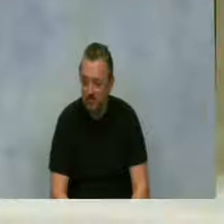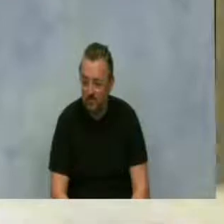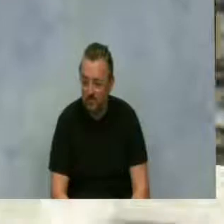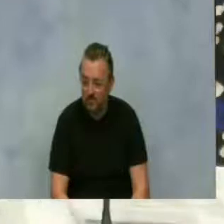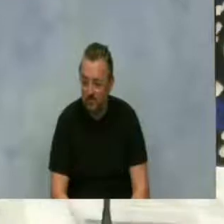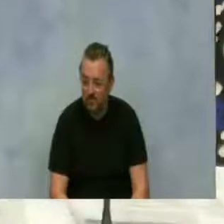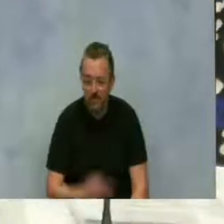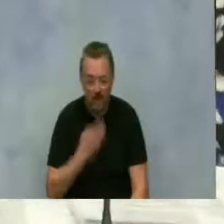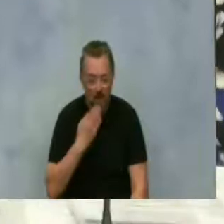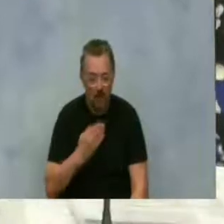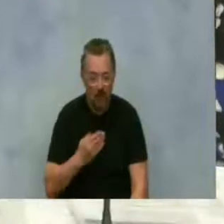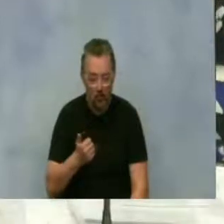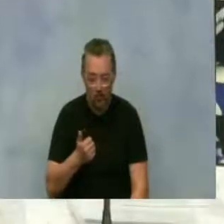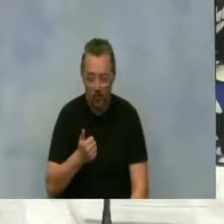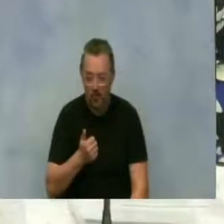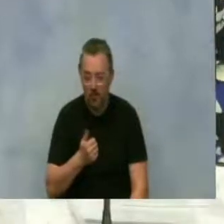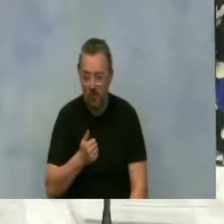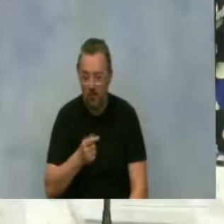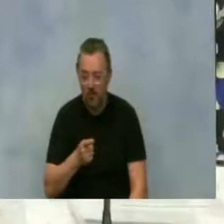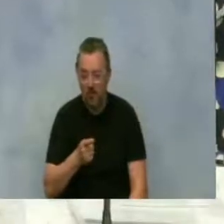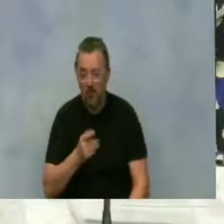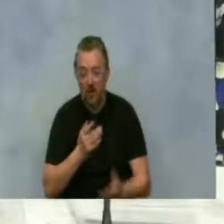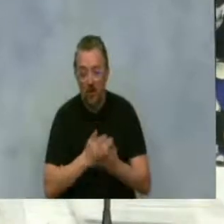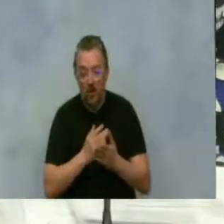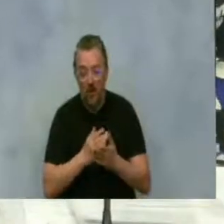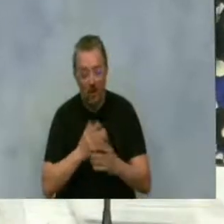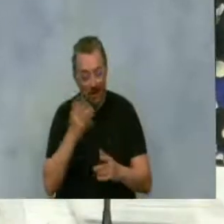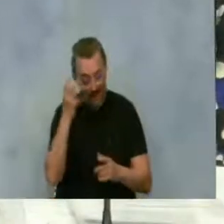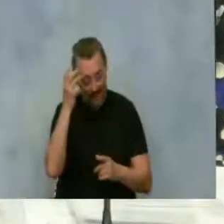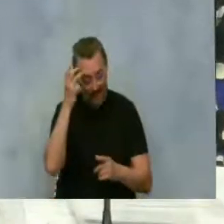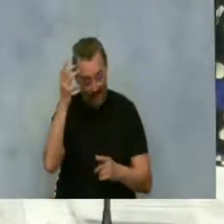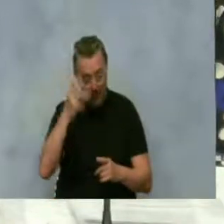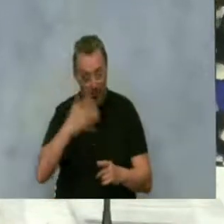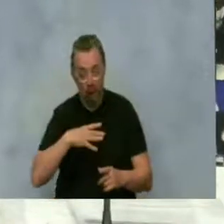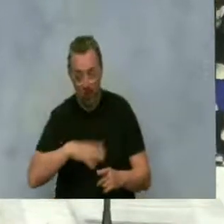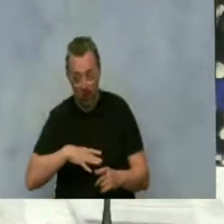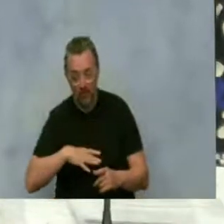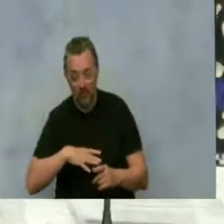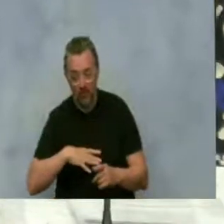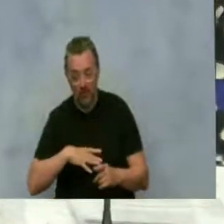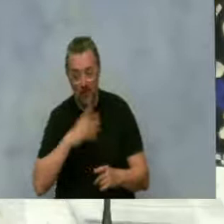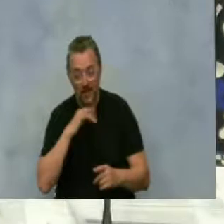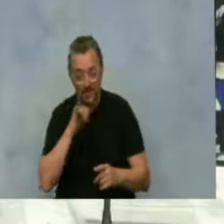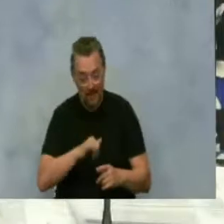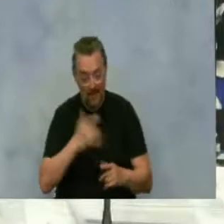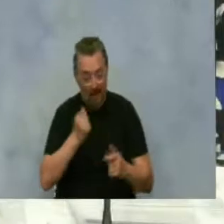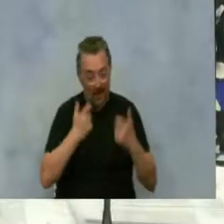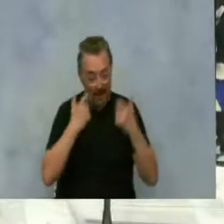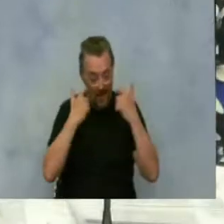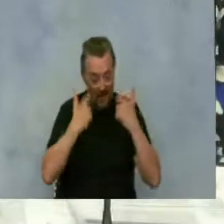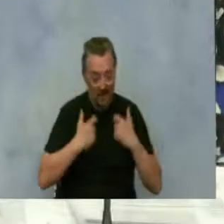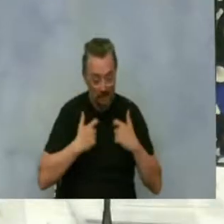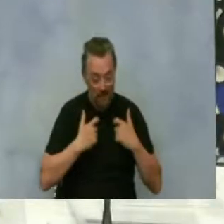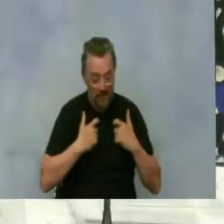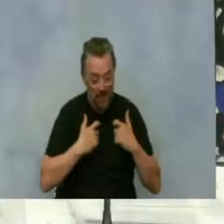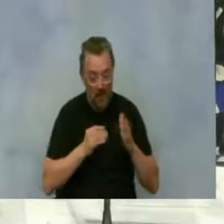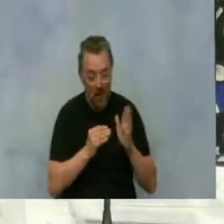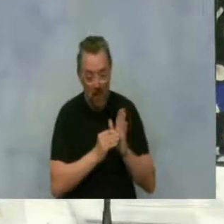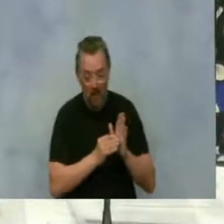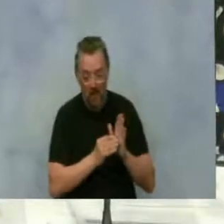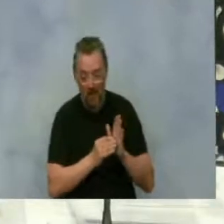Thank you, Councillor. It is a statutory requirement, so yes, there is a legislative basis for us